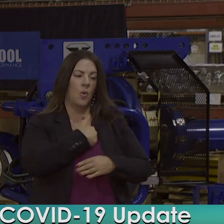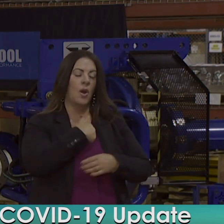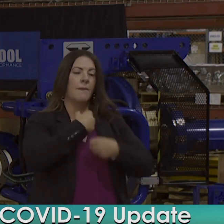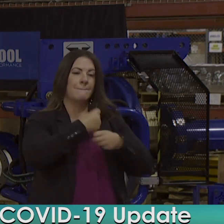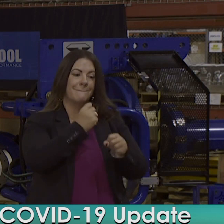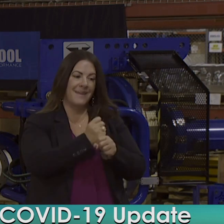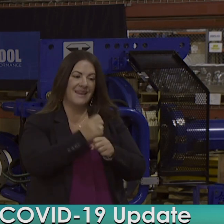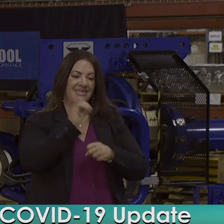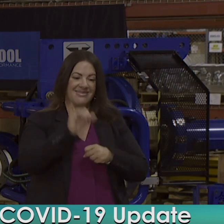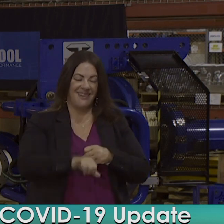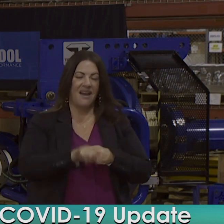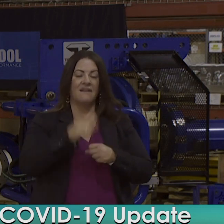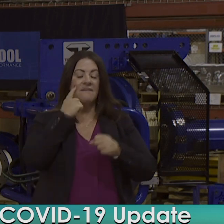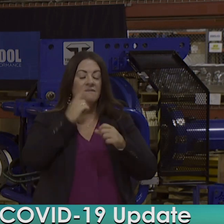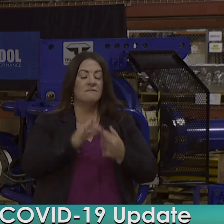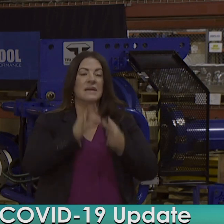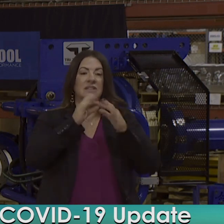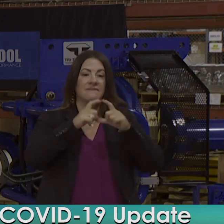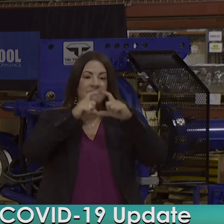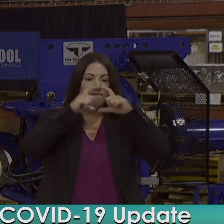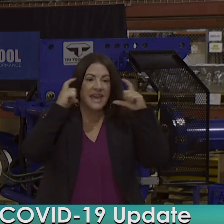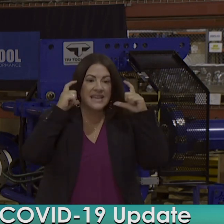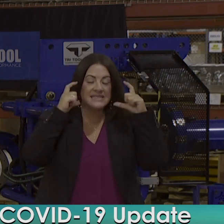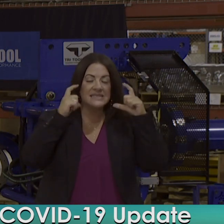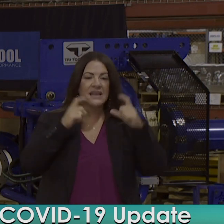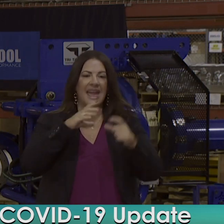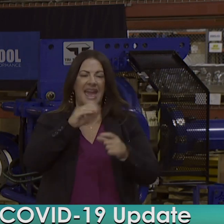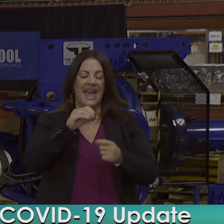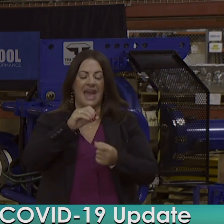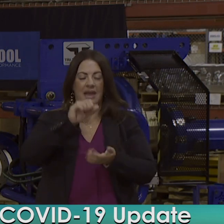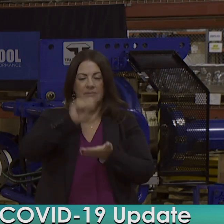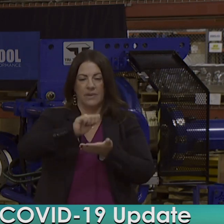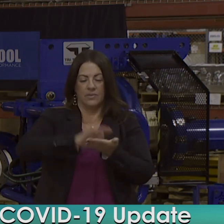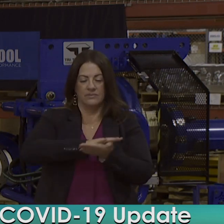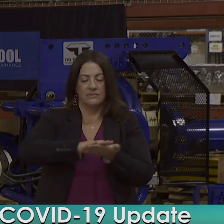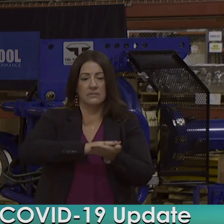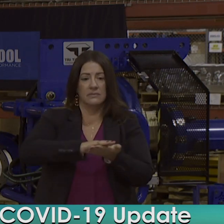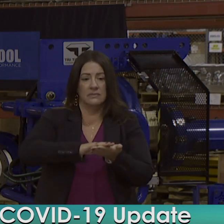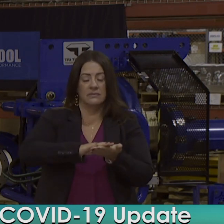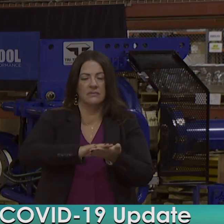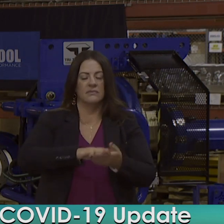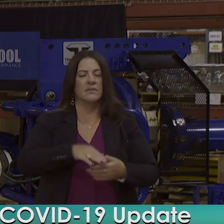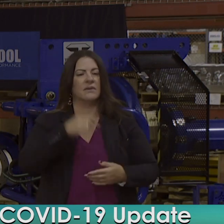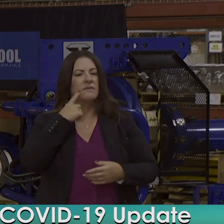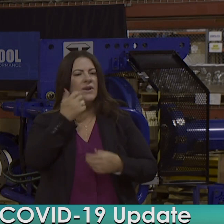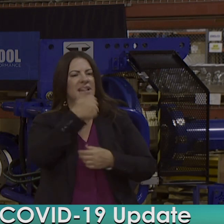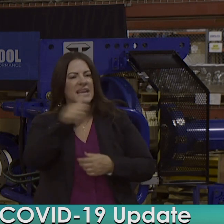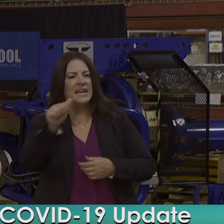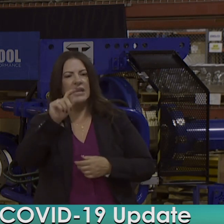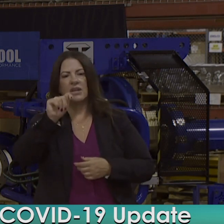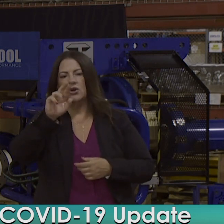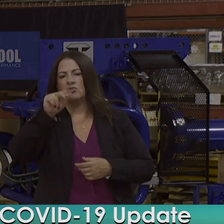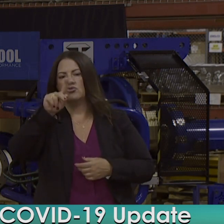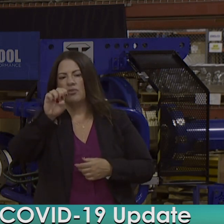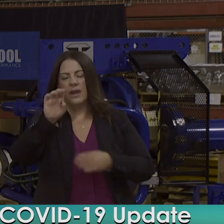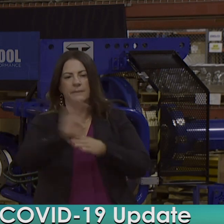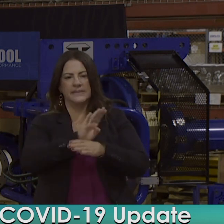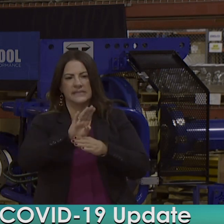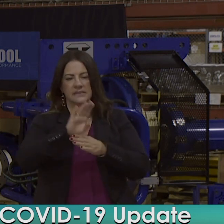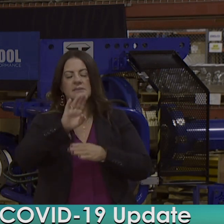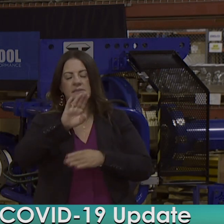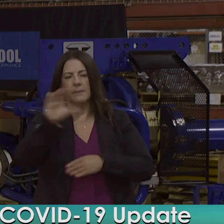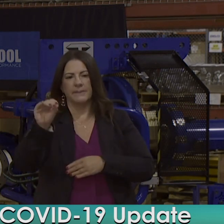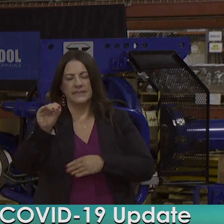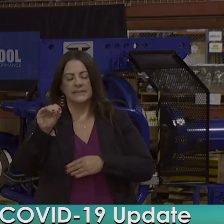available, particularly face coverings and hand sanitizer, for trade associations in this state so they can